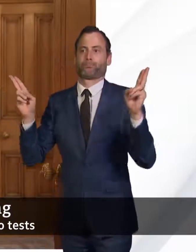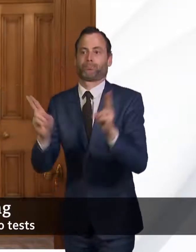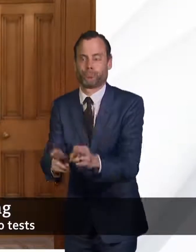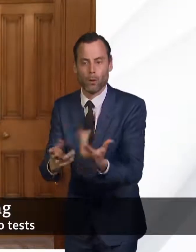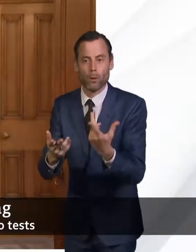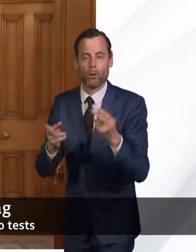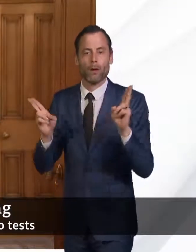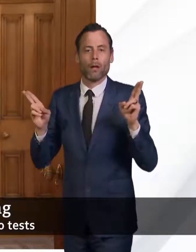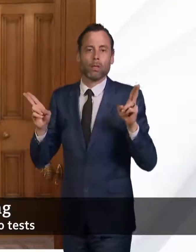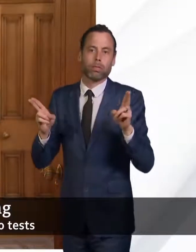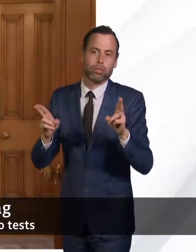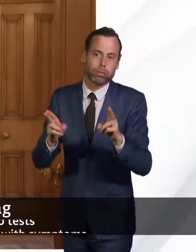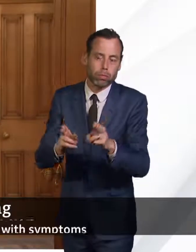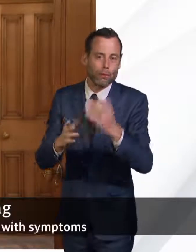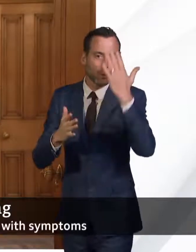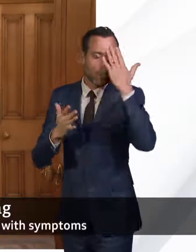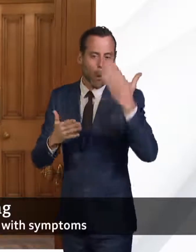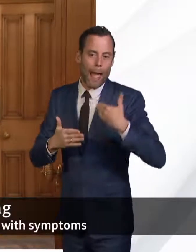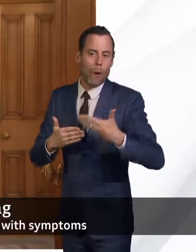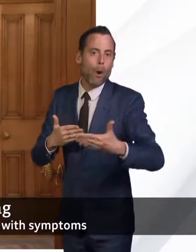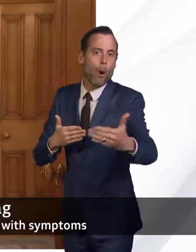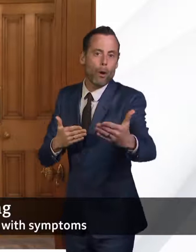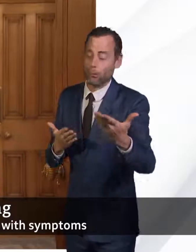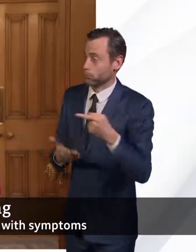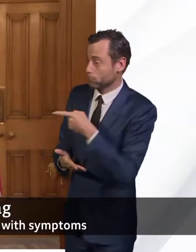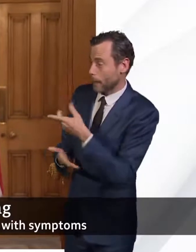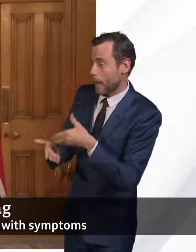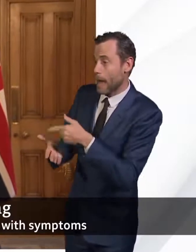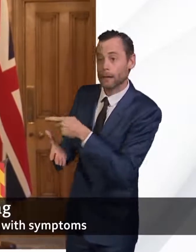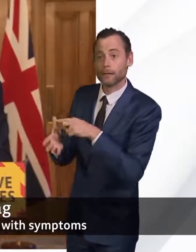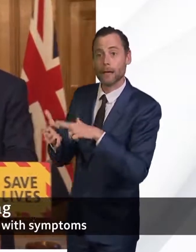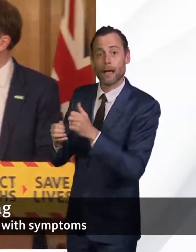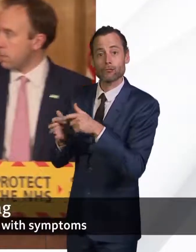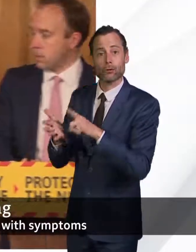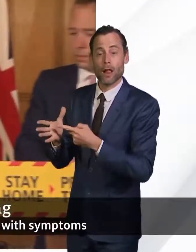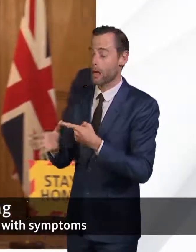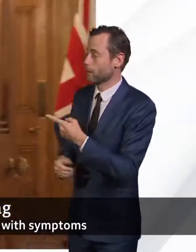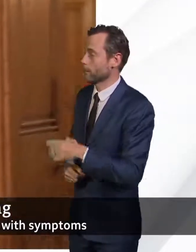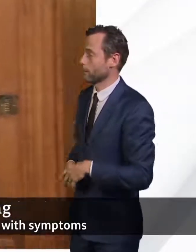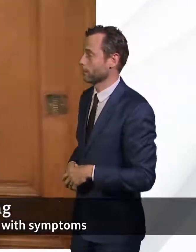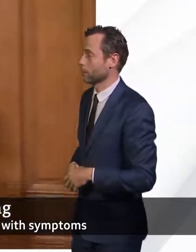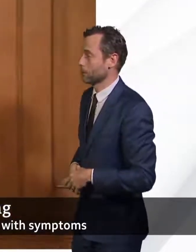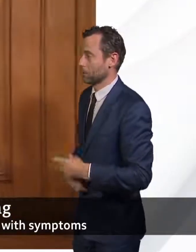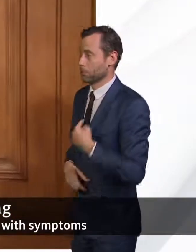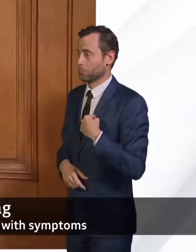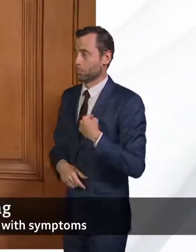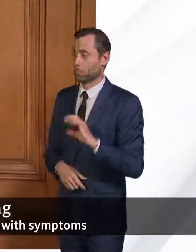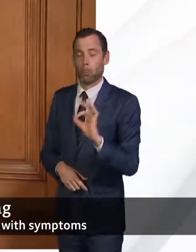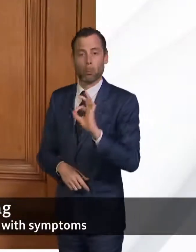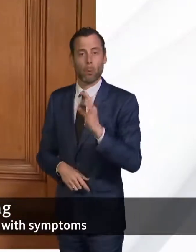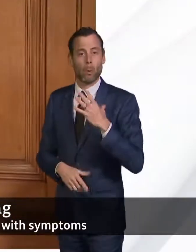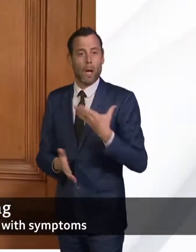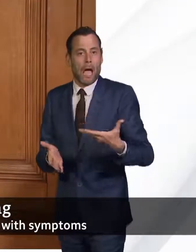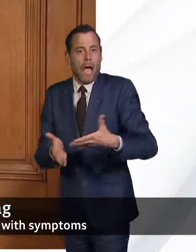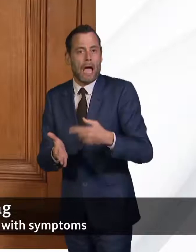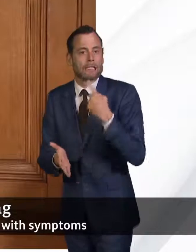to make that decision yet. Angela, I don't know if you want to add. I'm not sure I do have anything to add on that. We are,